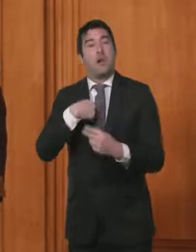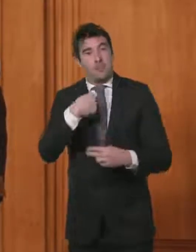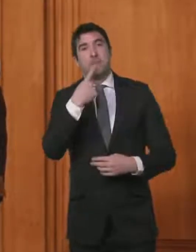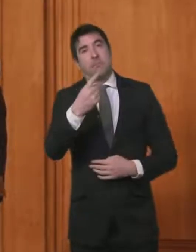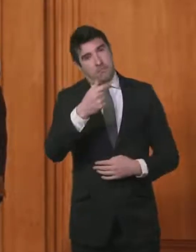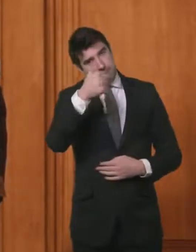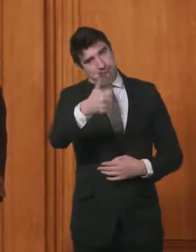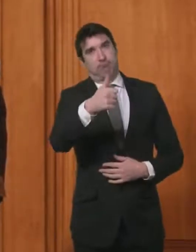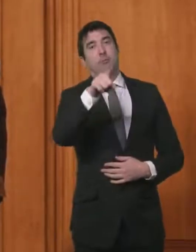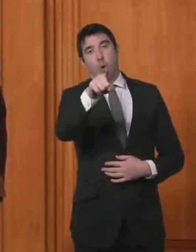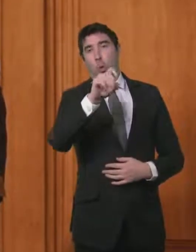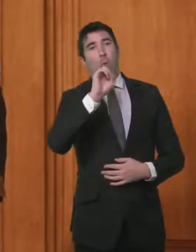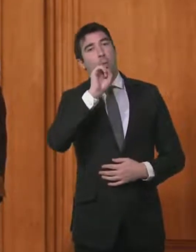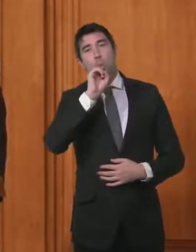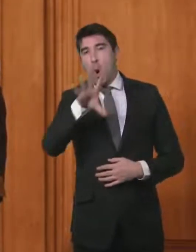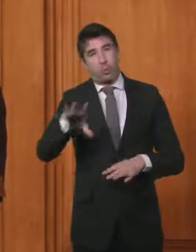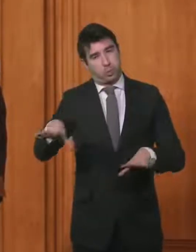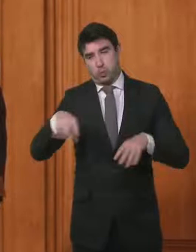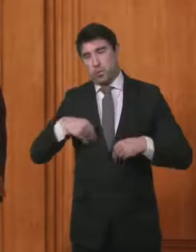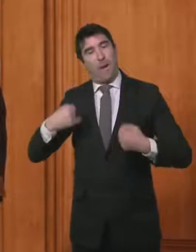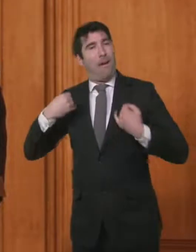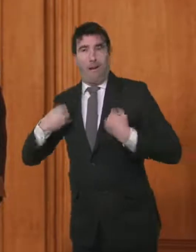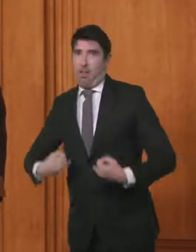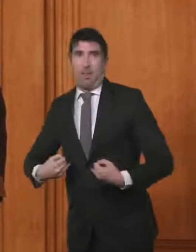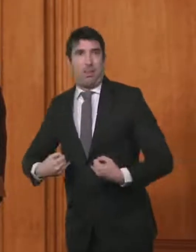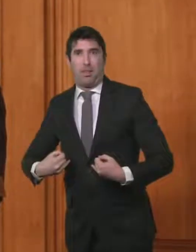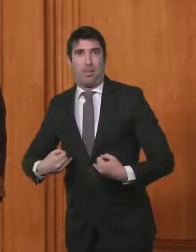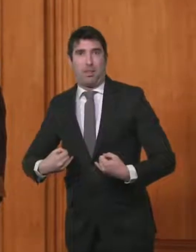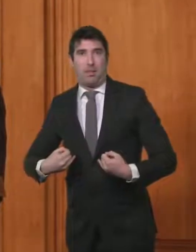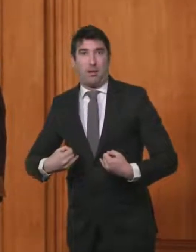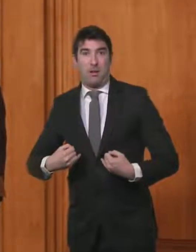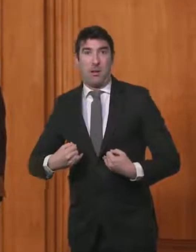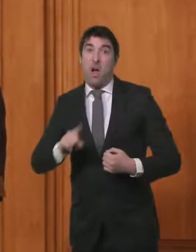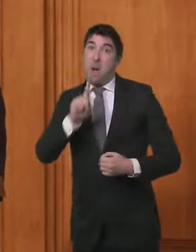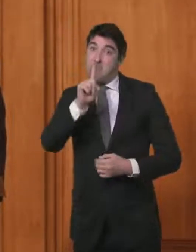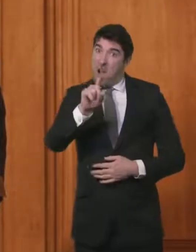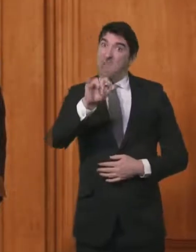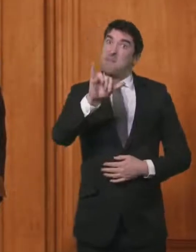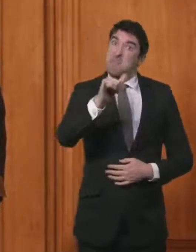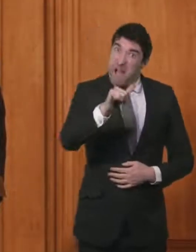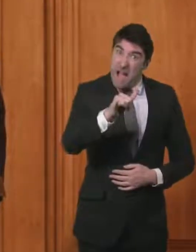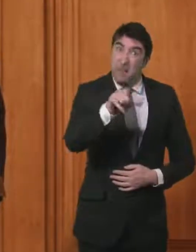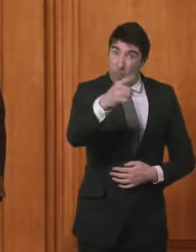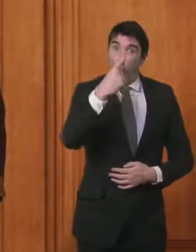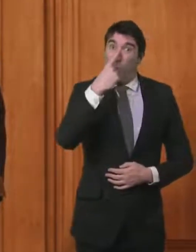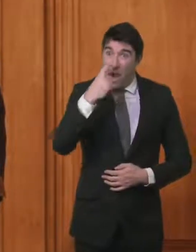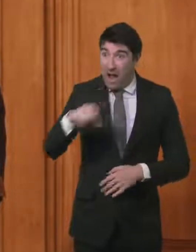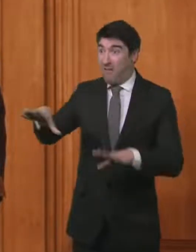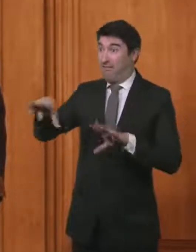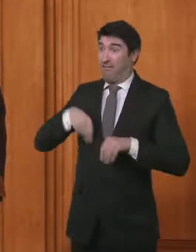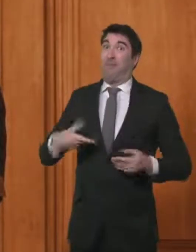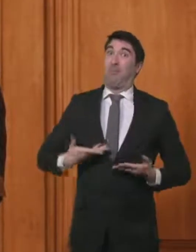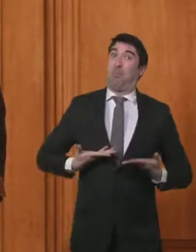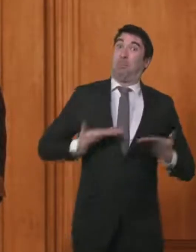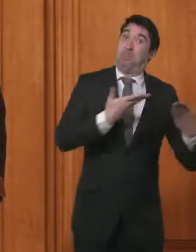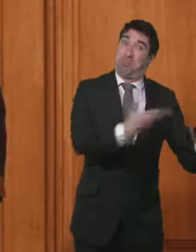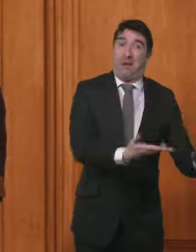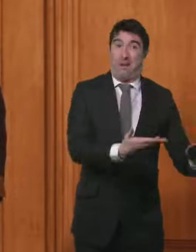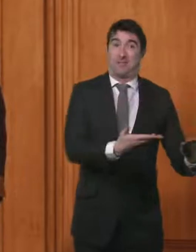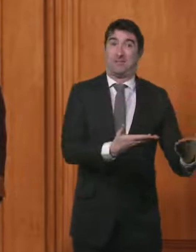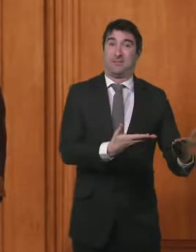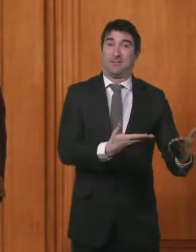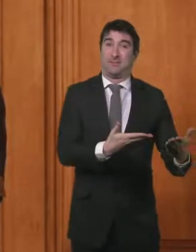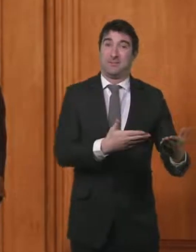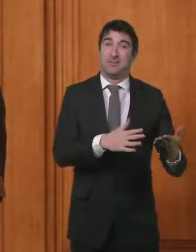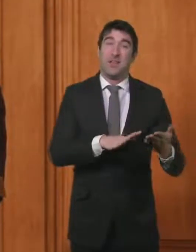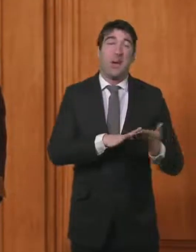hazard to others through transmitting the virus. Yeah, because it lives in your nose and your throat. On this point, but give it another 2